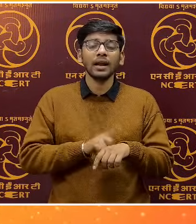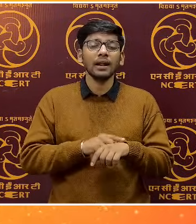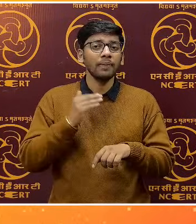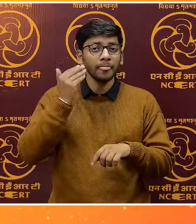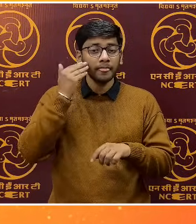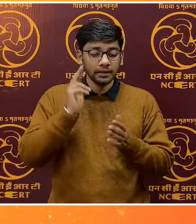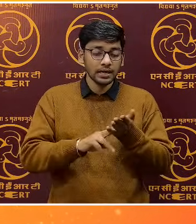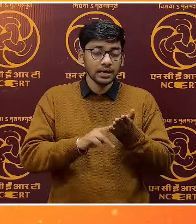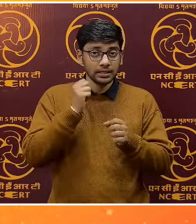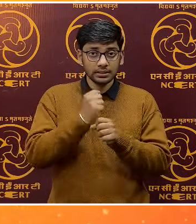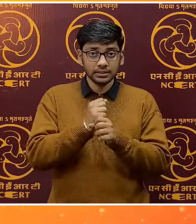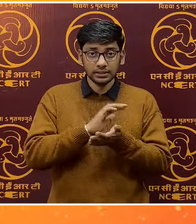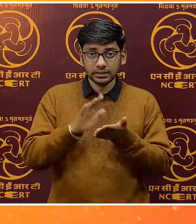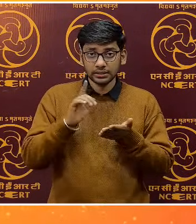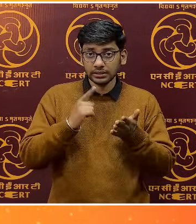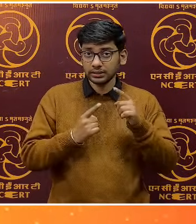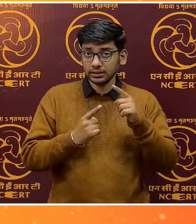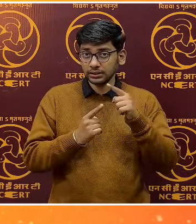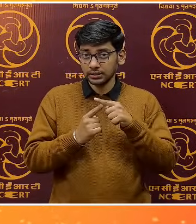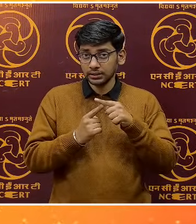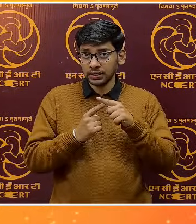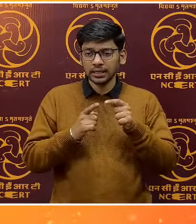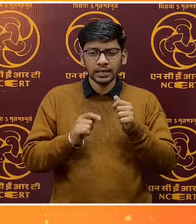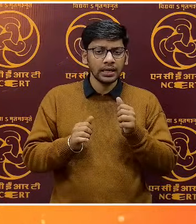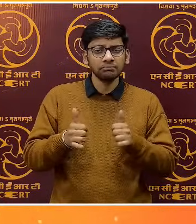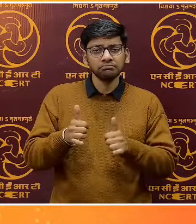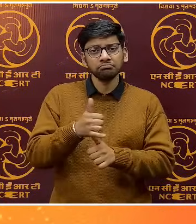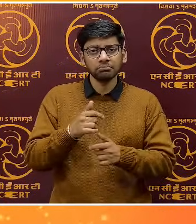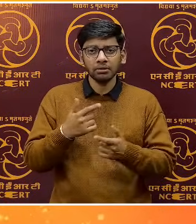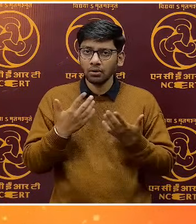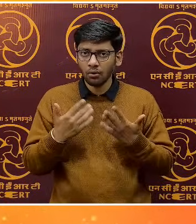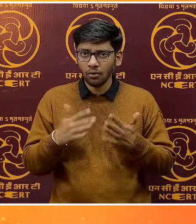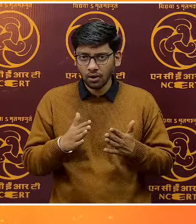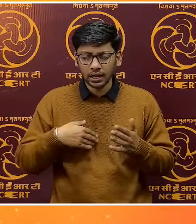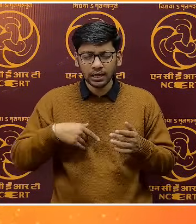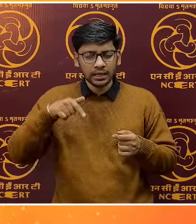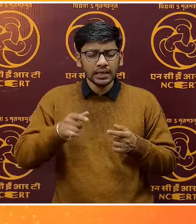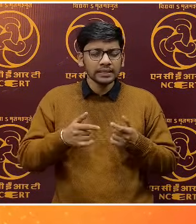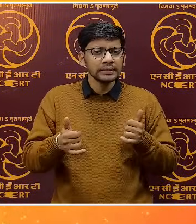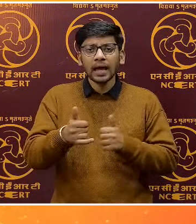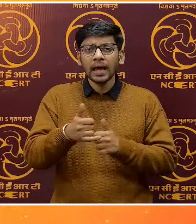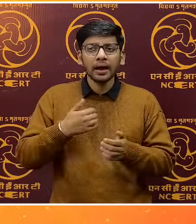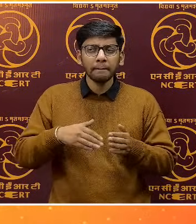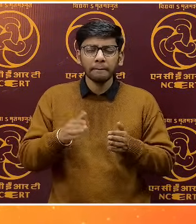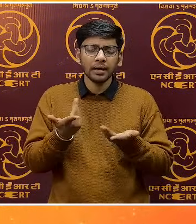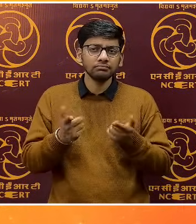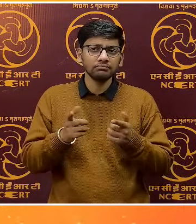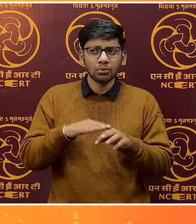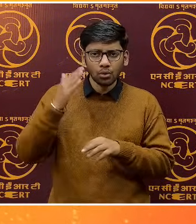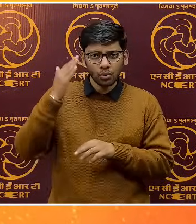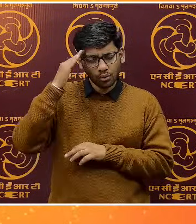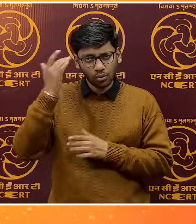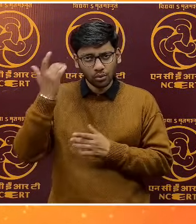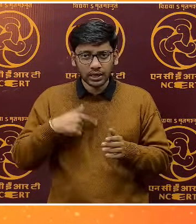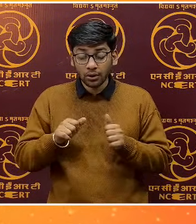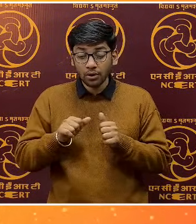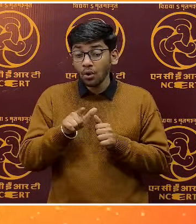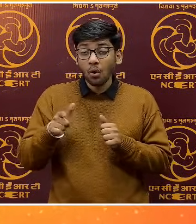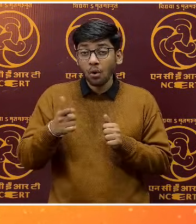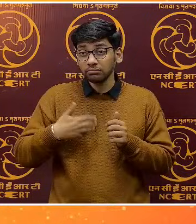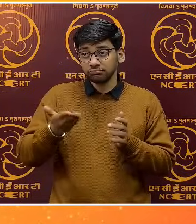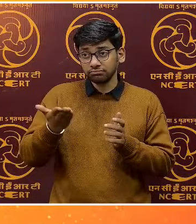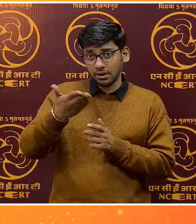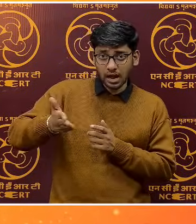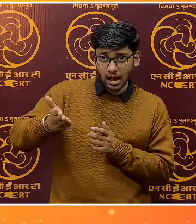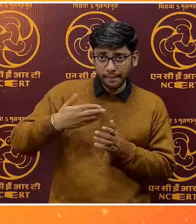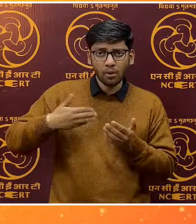that is night. So this activity is done. From this activity, what I got to know that you and the viewers are aware